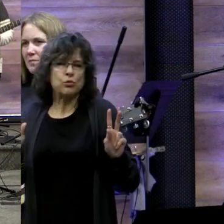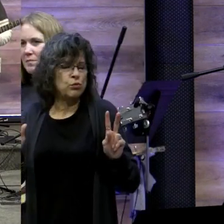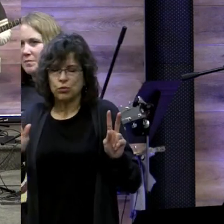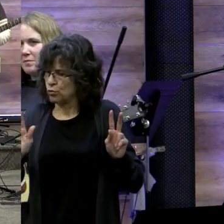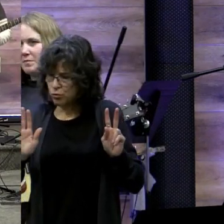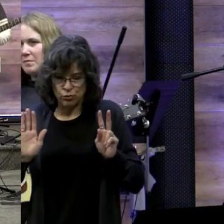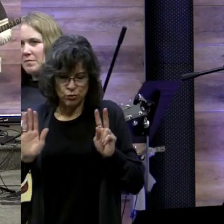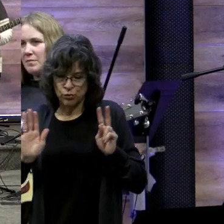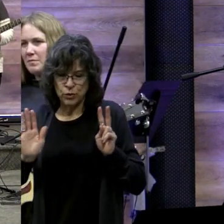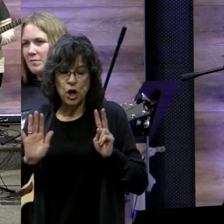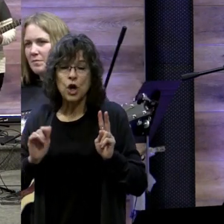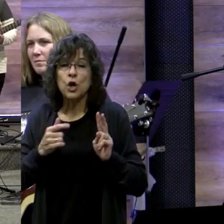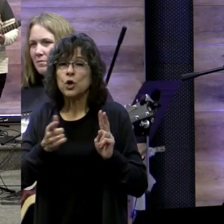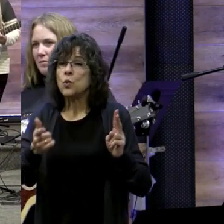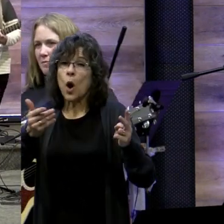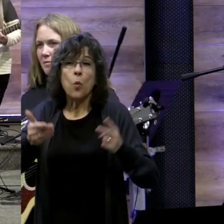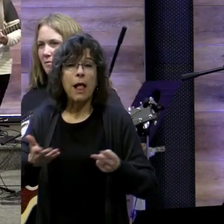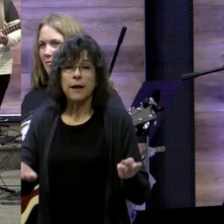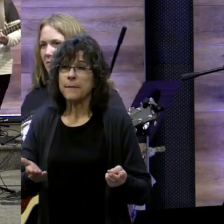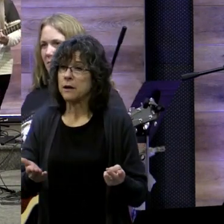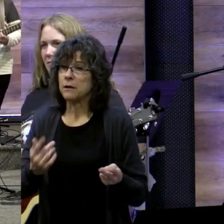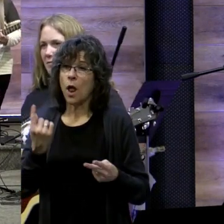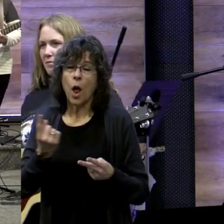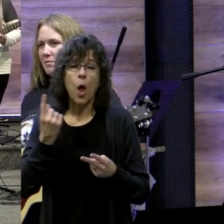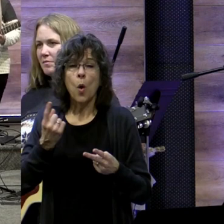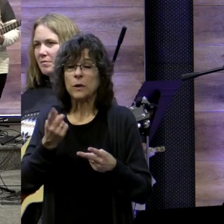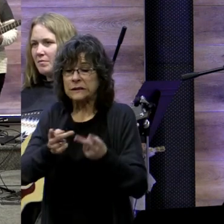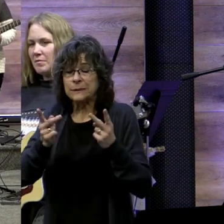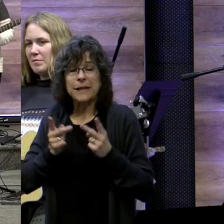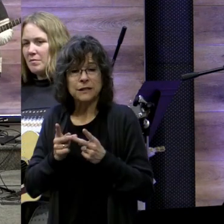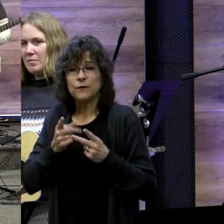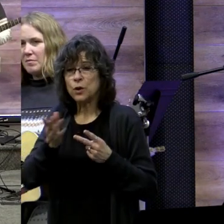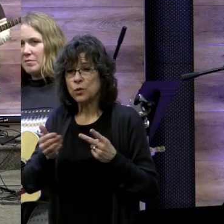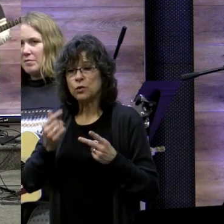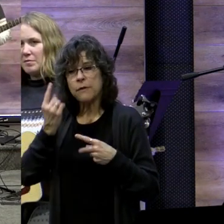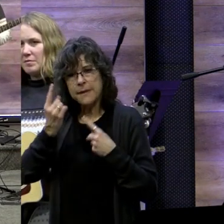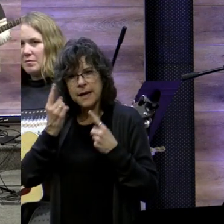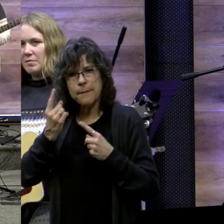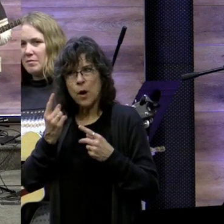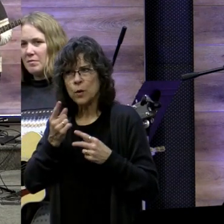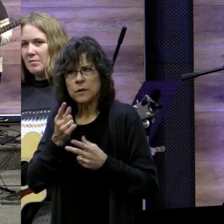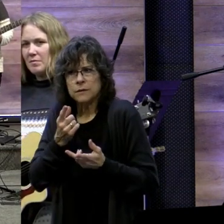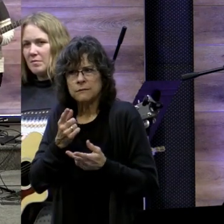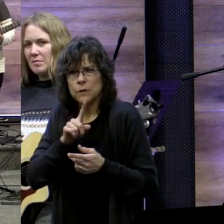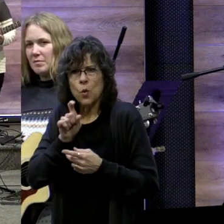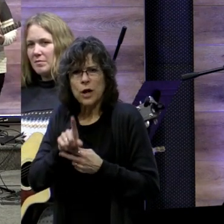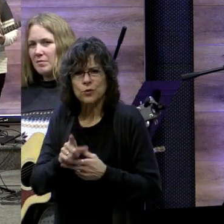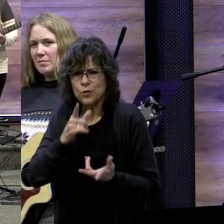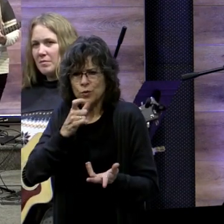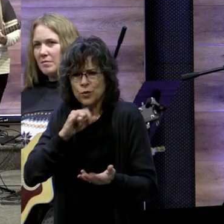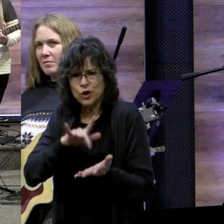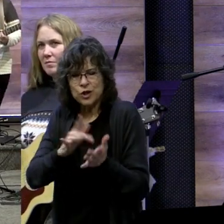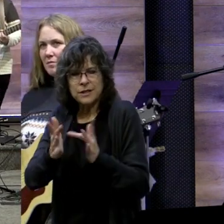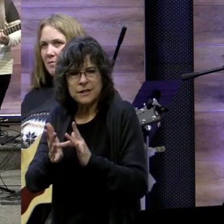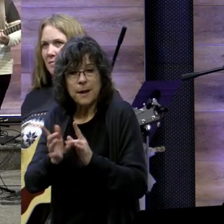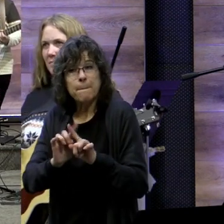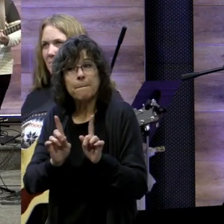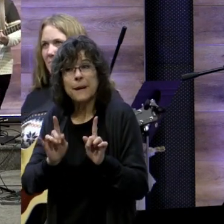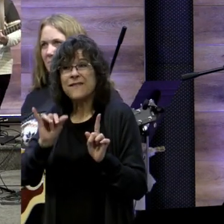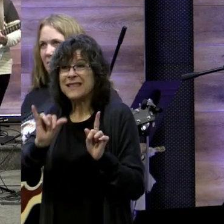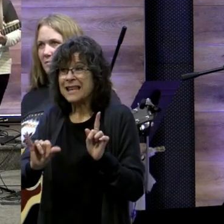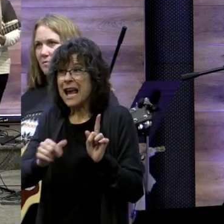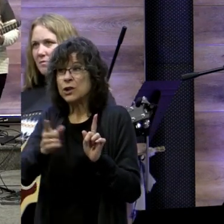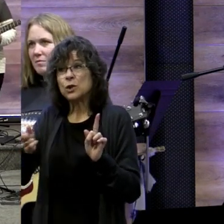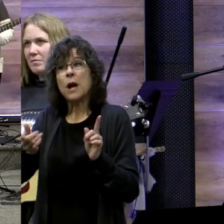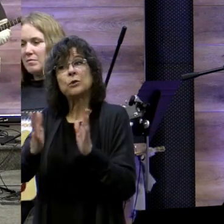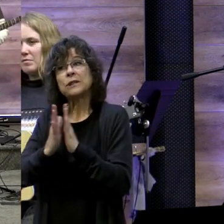regret. You're welcome here, and there's space for you to process through these questions of who Jesus is and what it means. But if that's you, I would ask